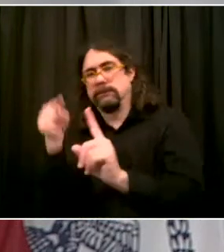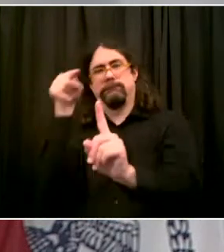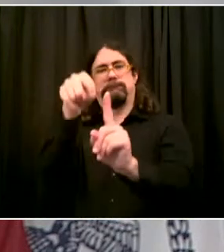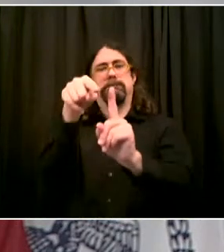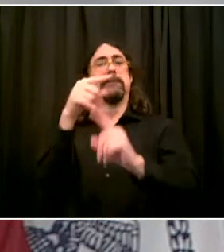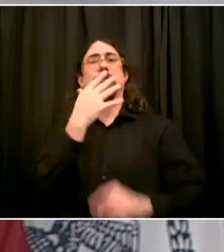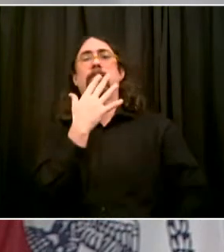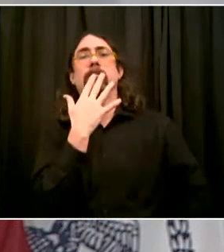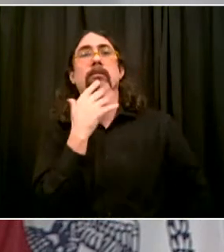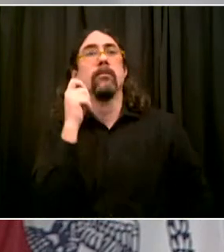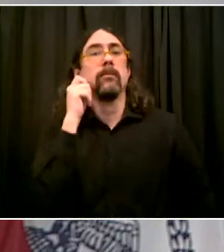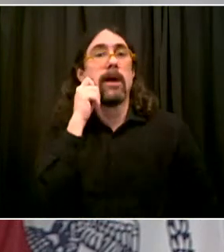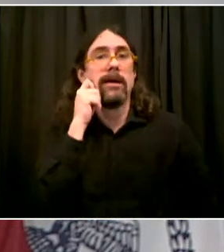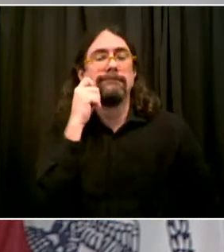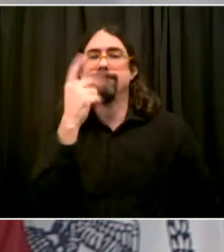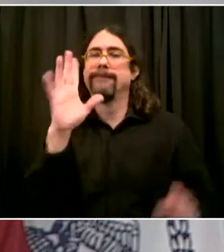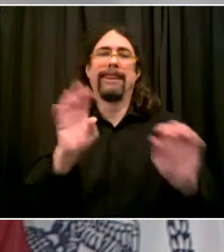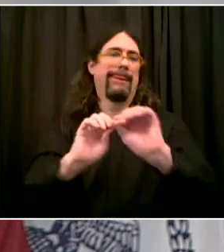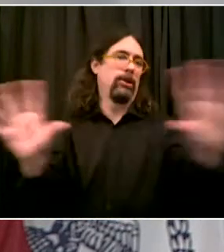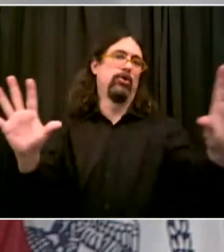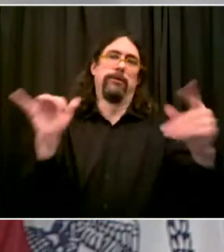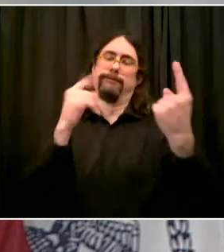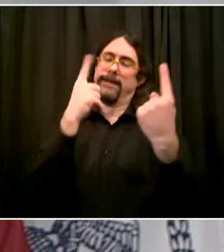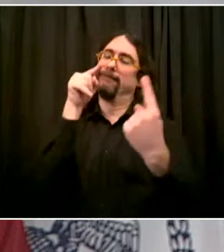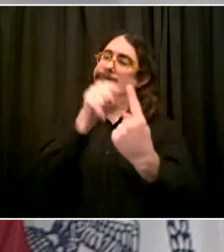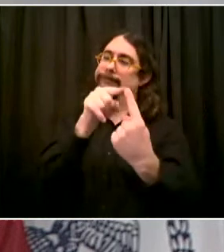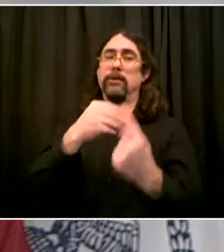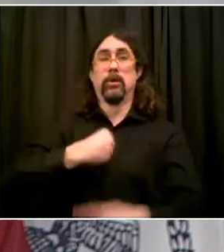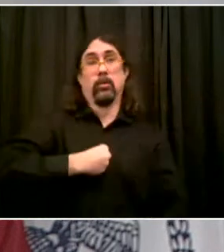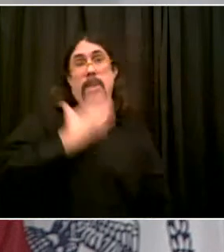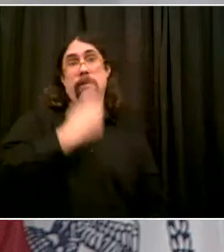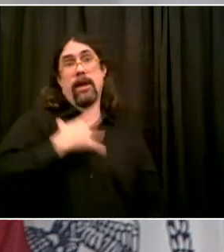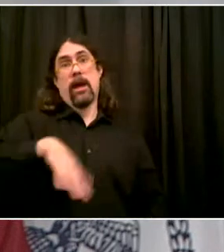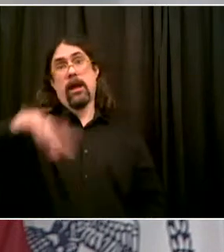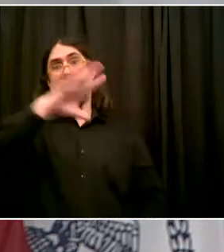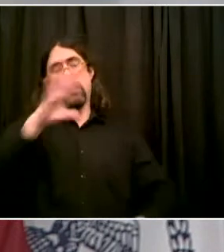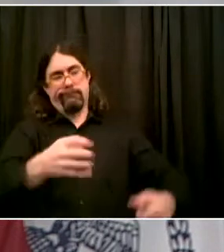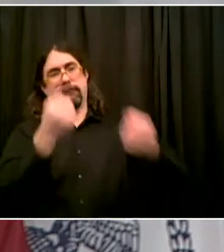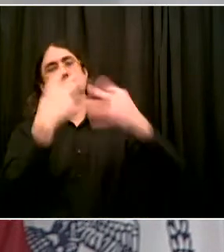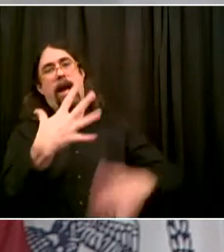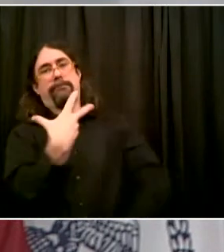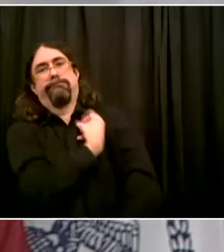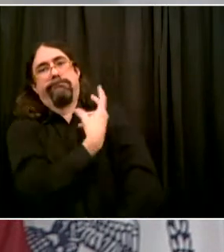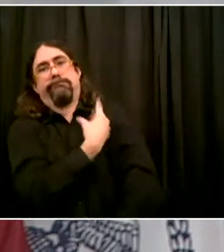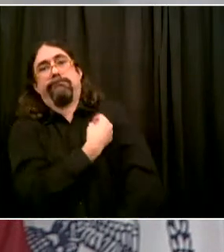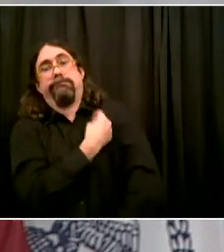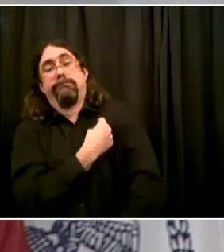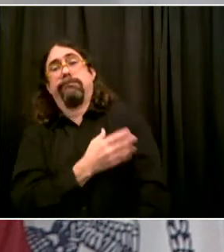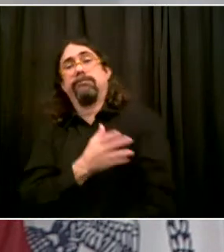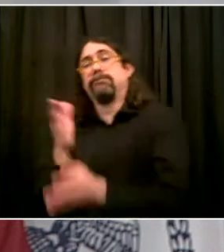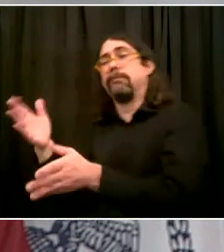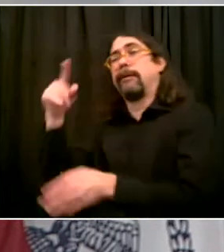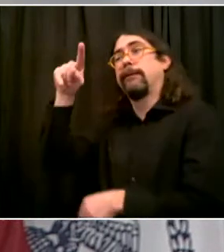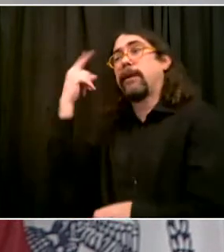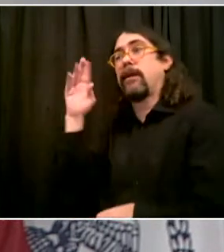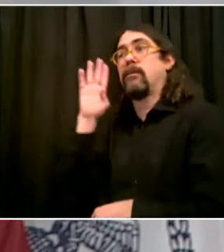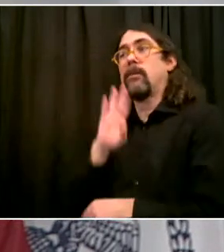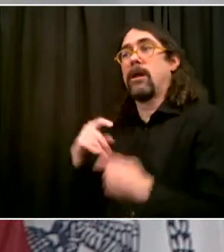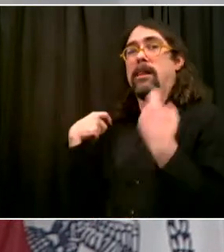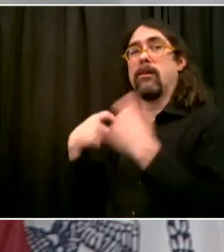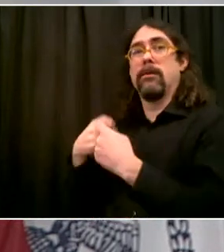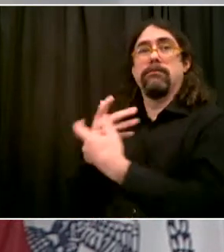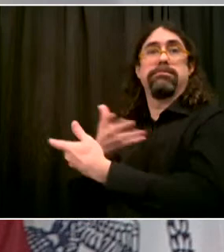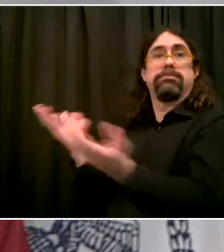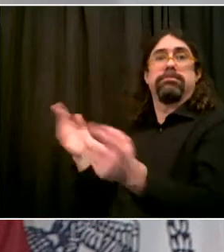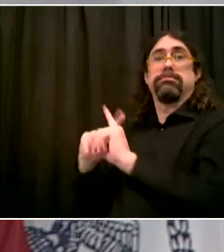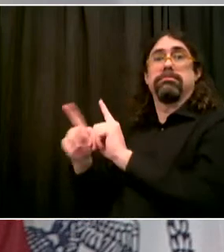initial citywide data. What we intend to do over time in the coming days is put out zip code data so we can go down to